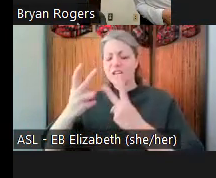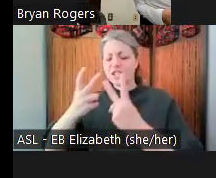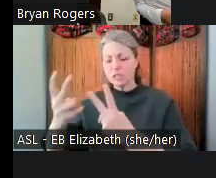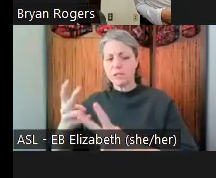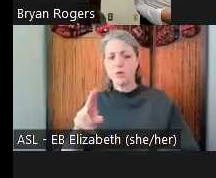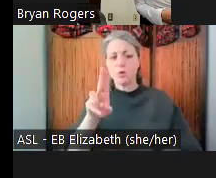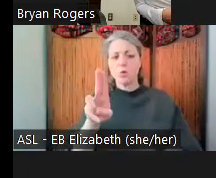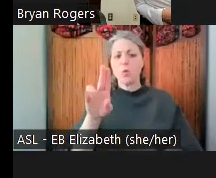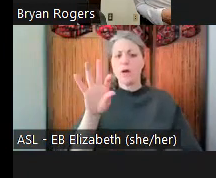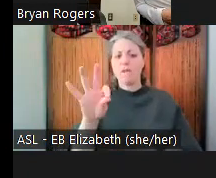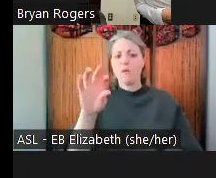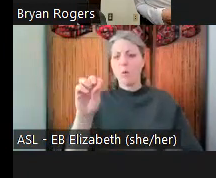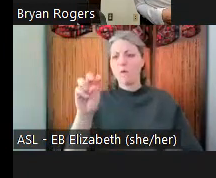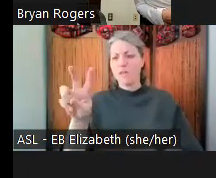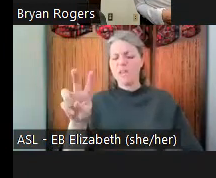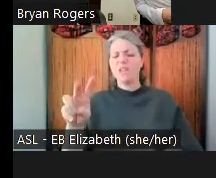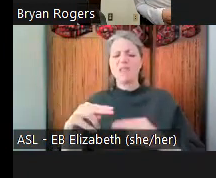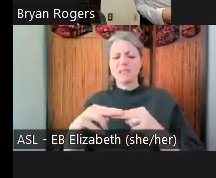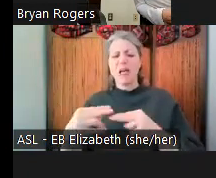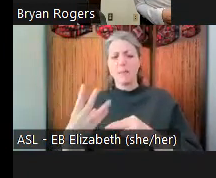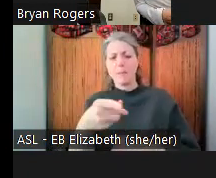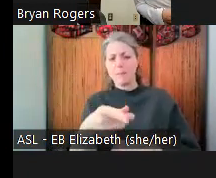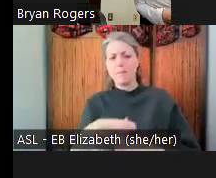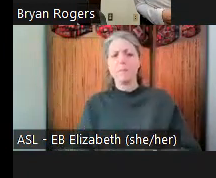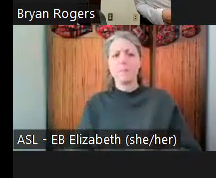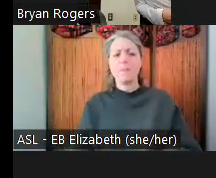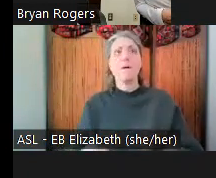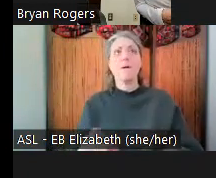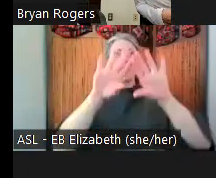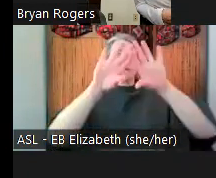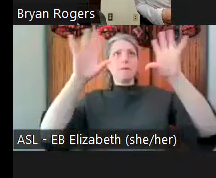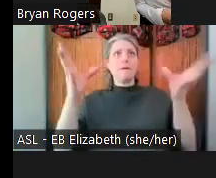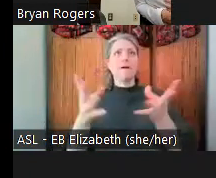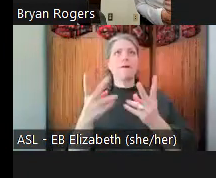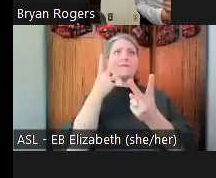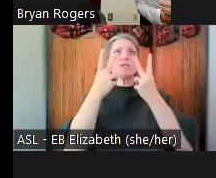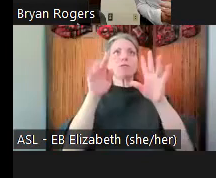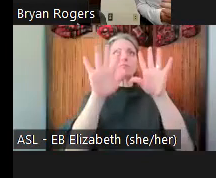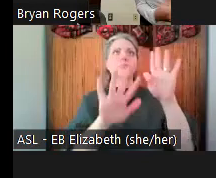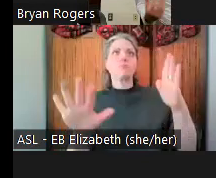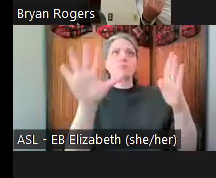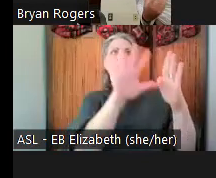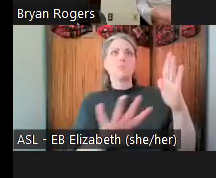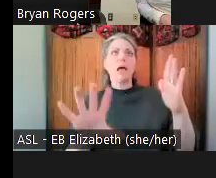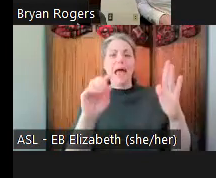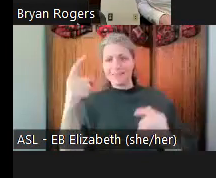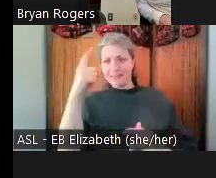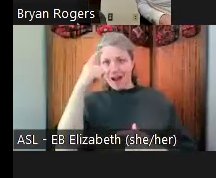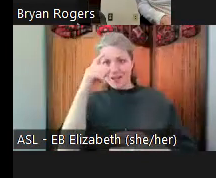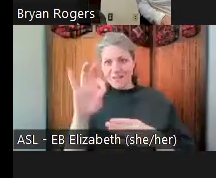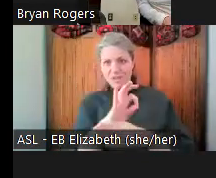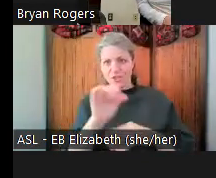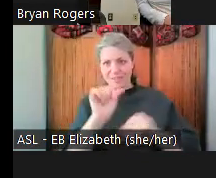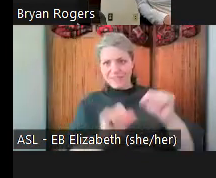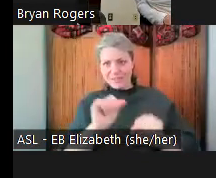That not only does that kind of look at that the vision portion as well, but it also has a lot of cognitive assessment